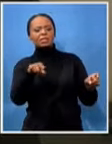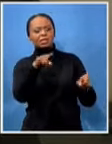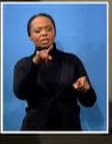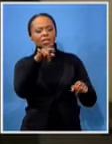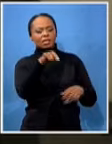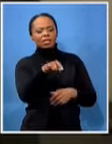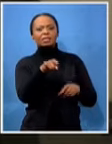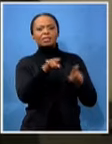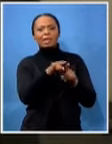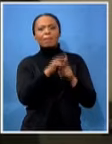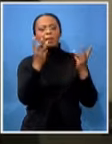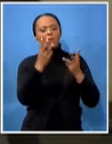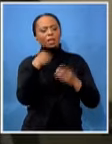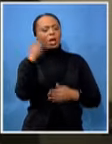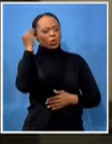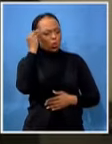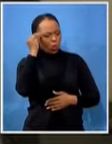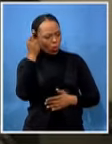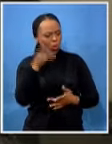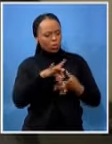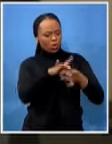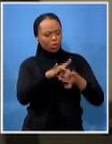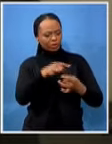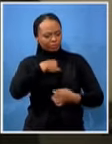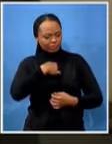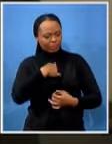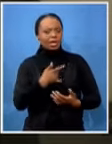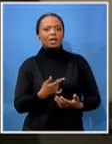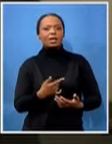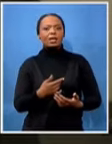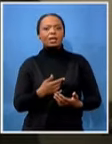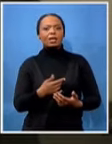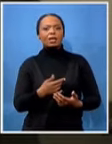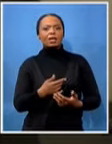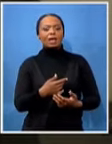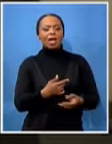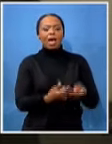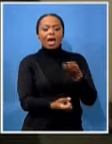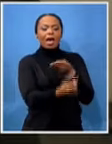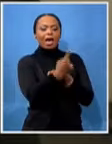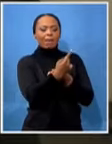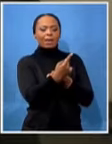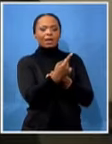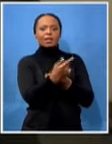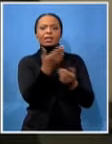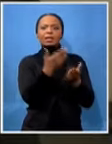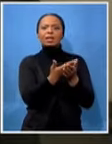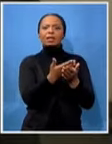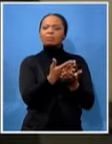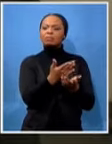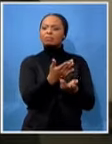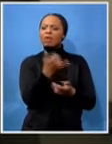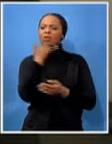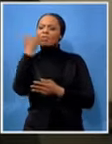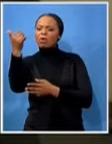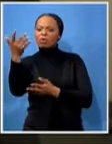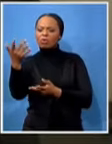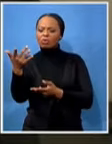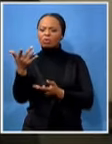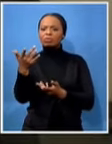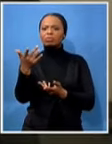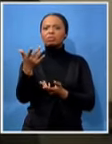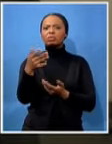that it should be possible to go and connect somebody to oxygen when you think so, as a clinician. And that is what you must never be